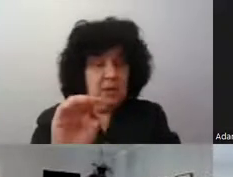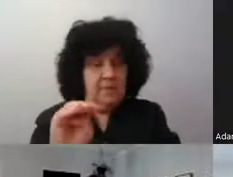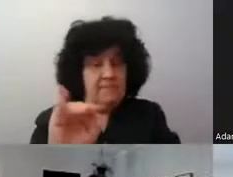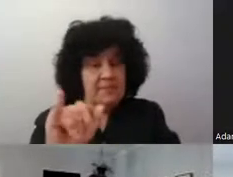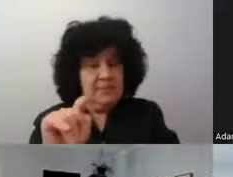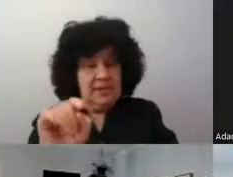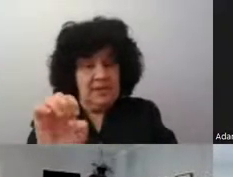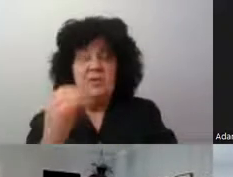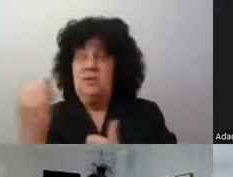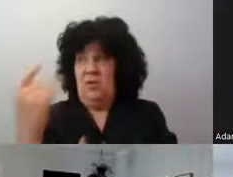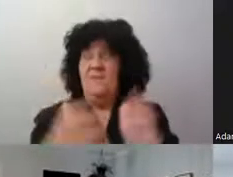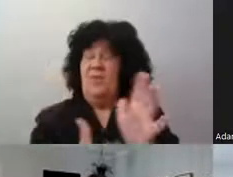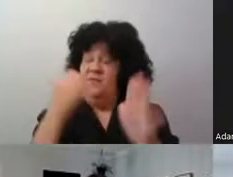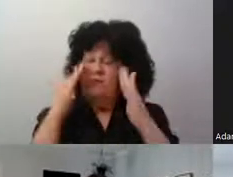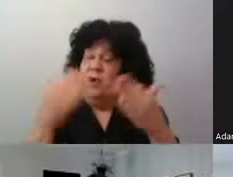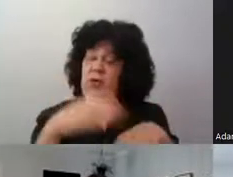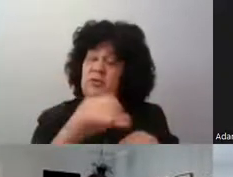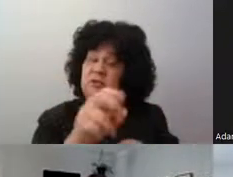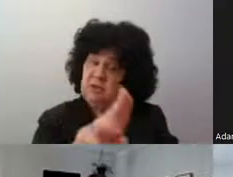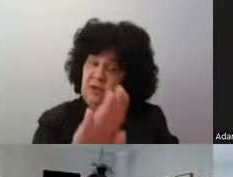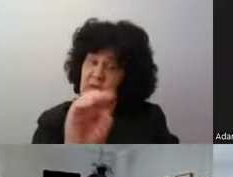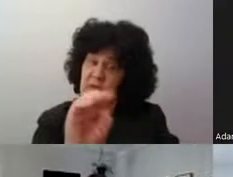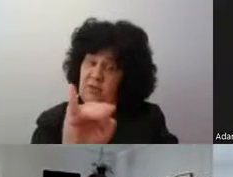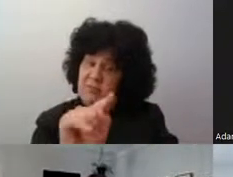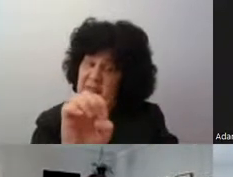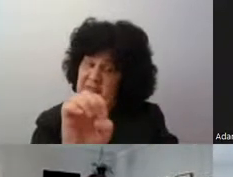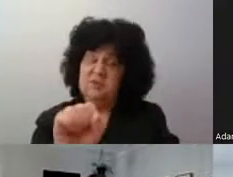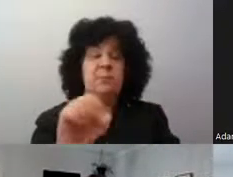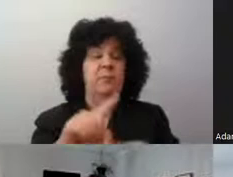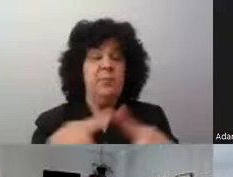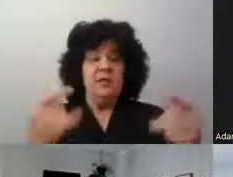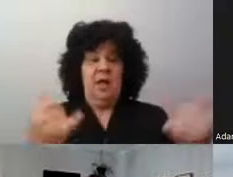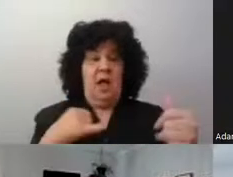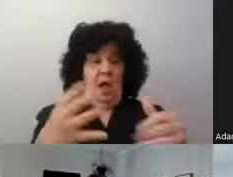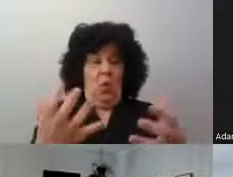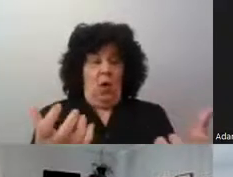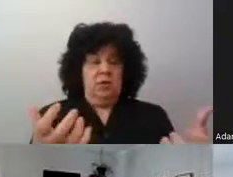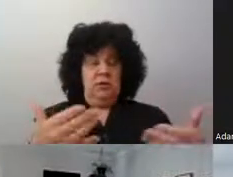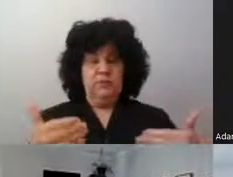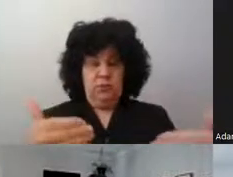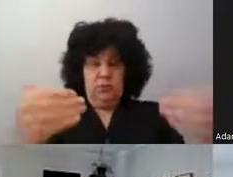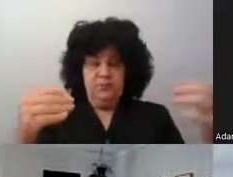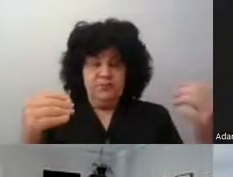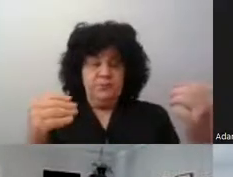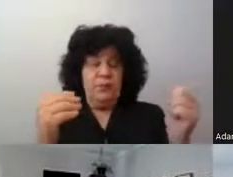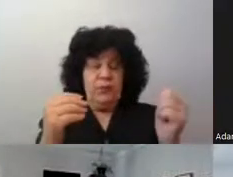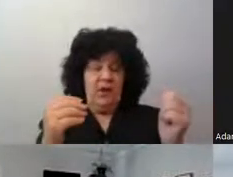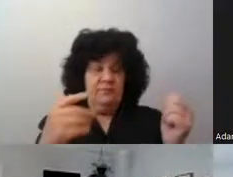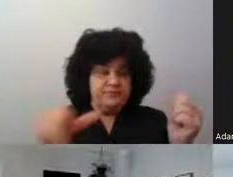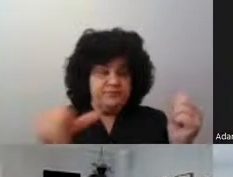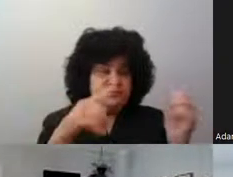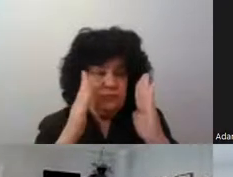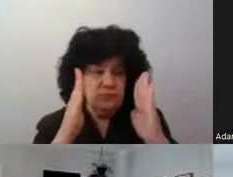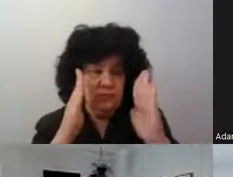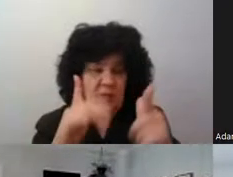on subcommittees. But before I go any further, I want to bring to your attention here and want to